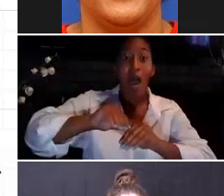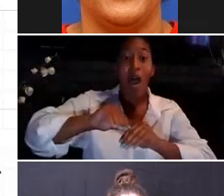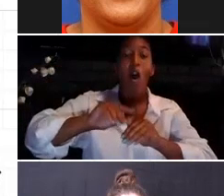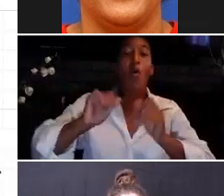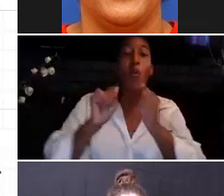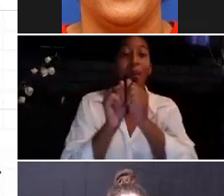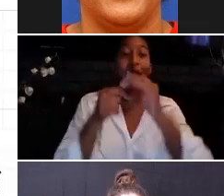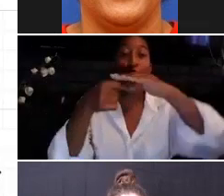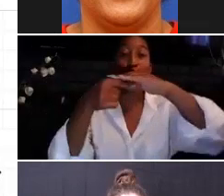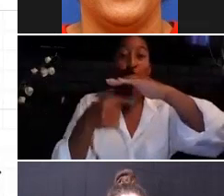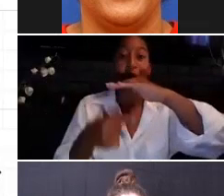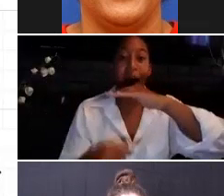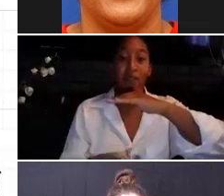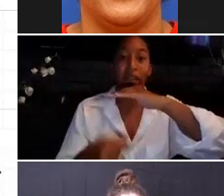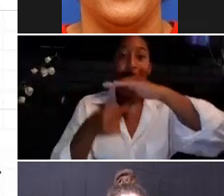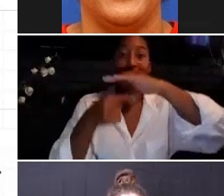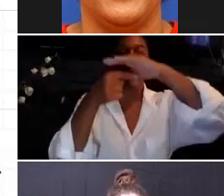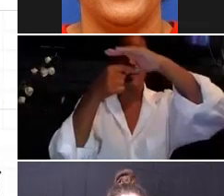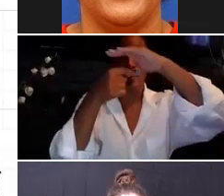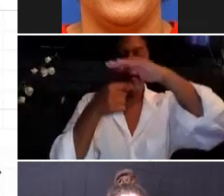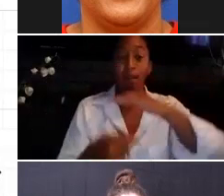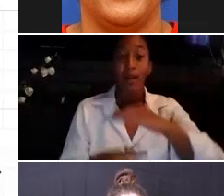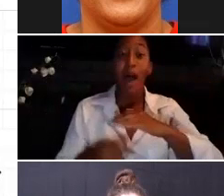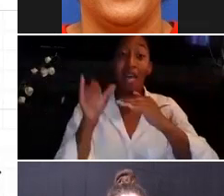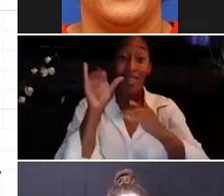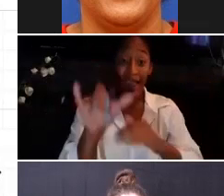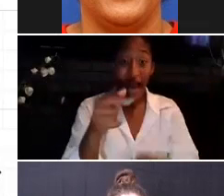So with that, we're just about out of time.